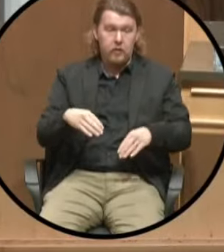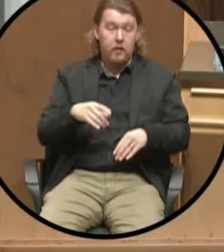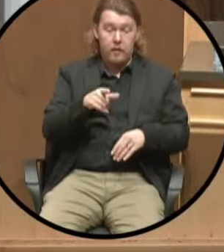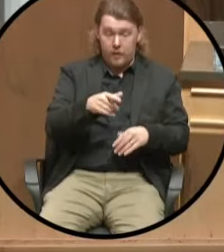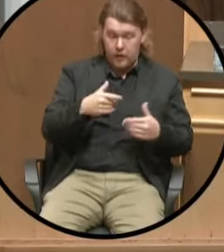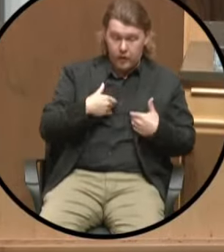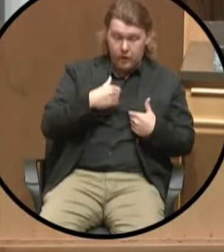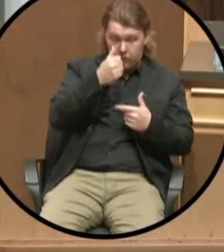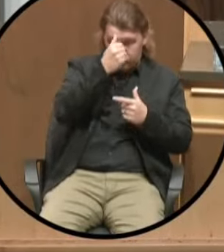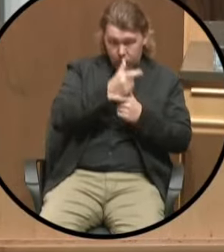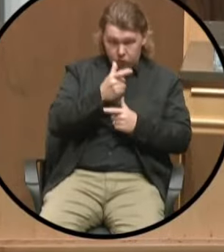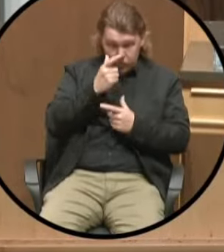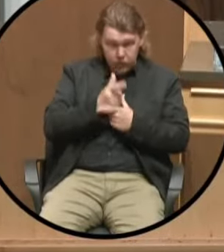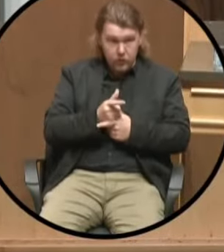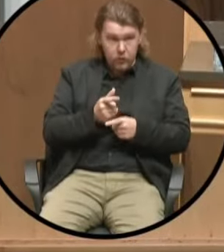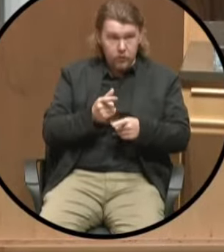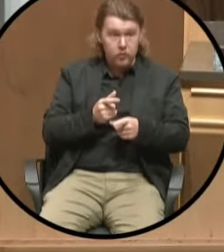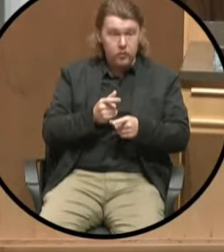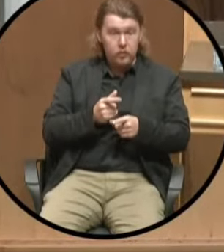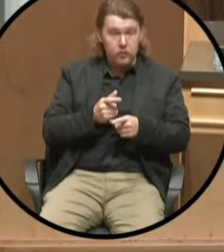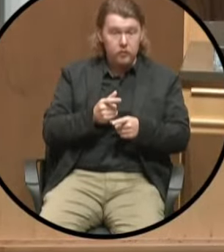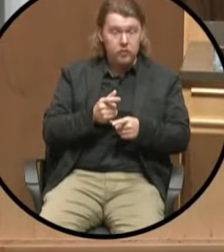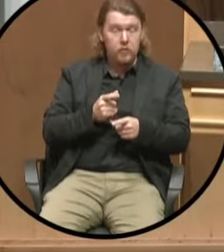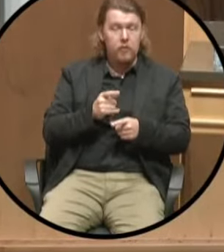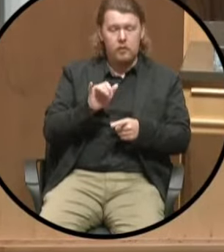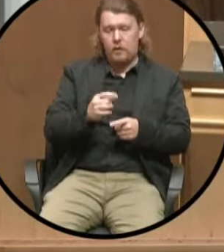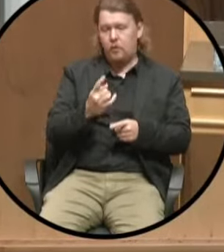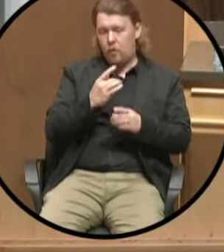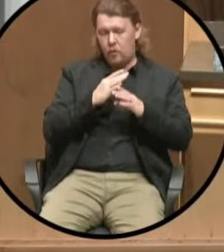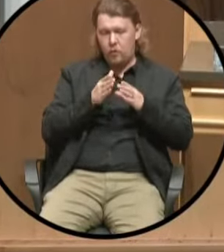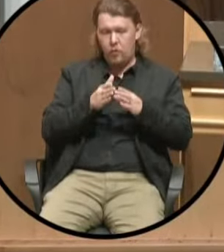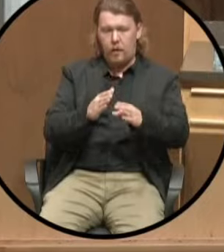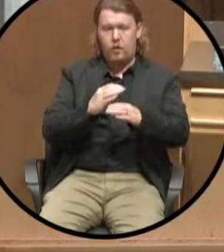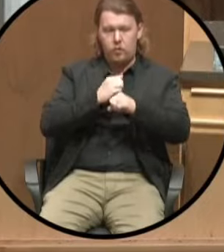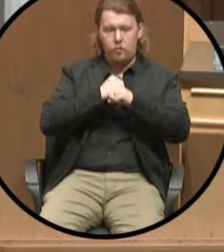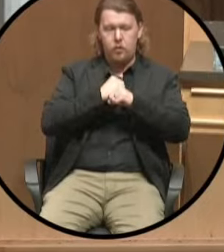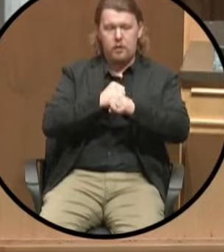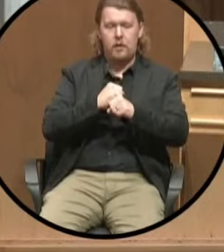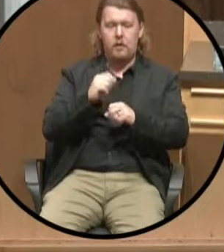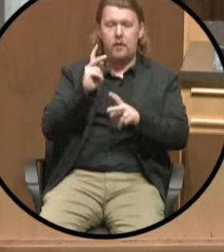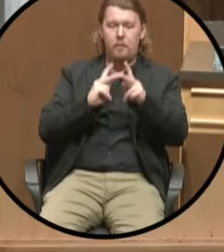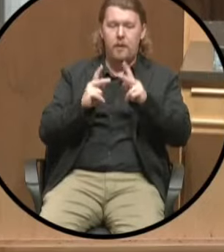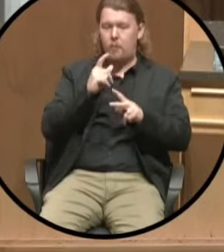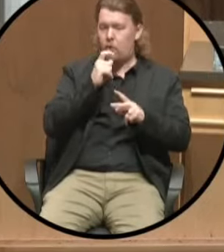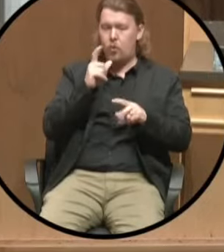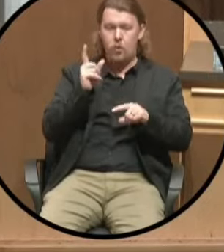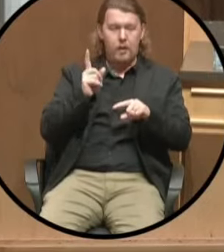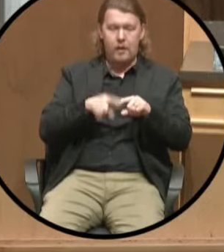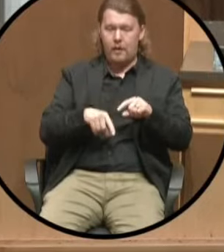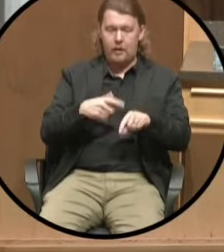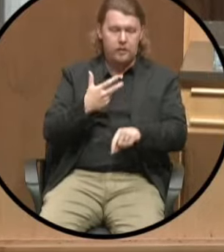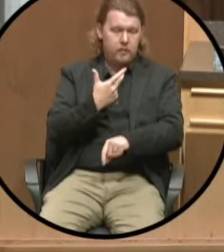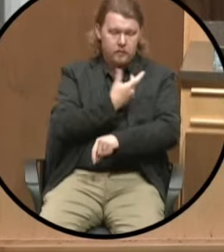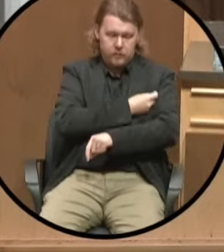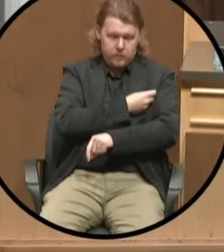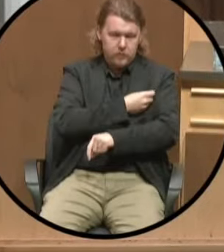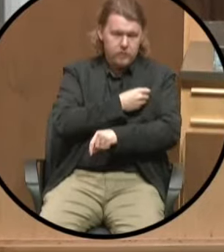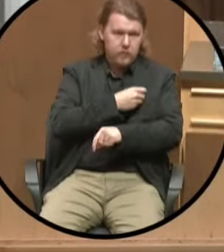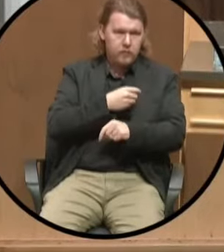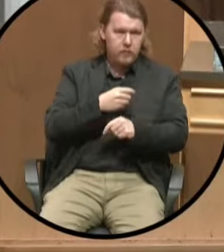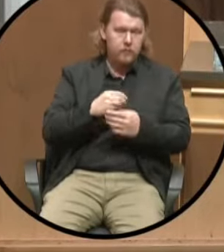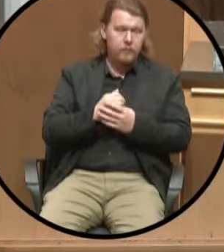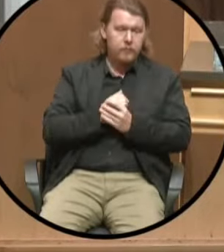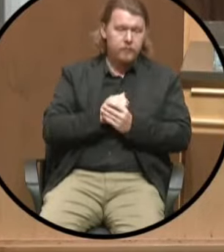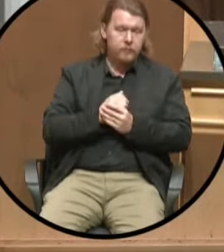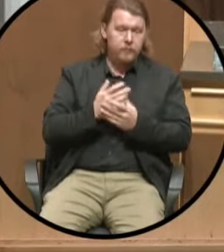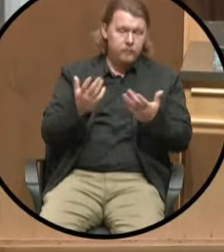siblings. This is one way to protect those still vulnerable people in our population who just at this time are not eligible for the